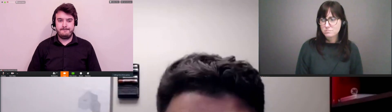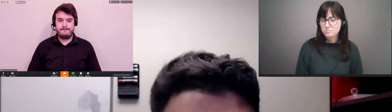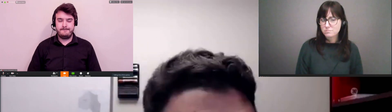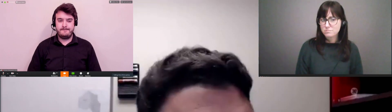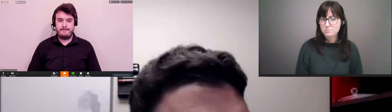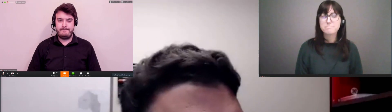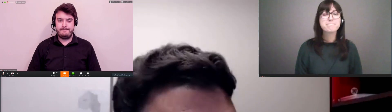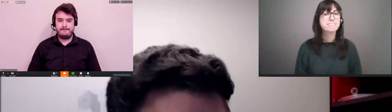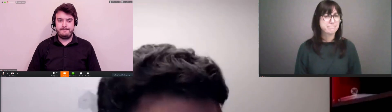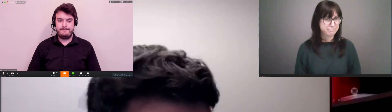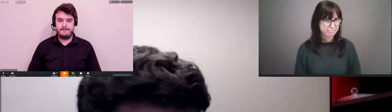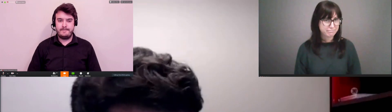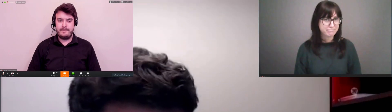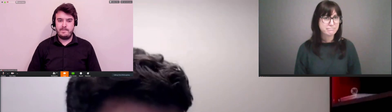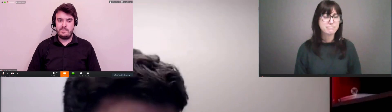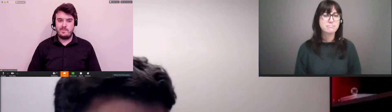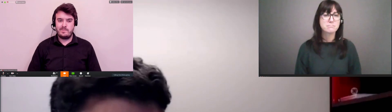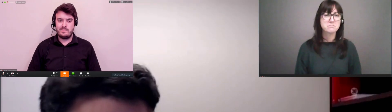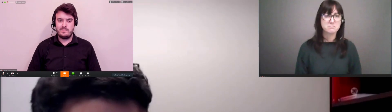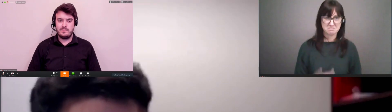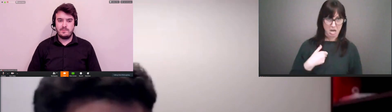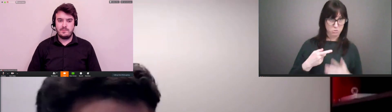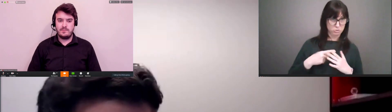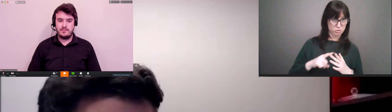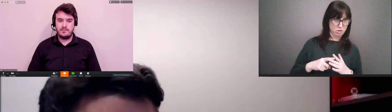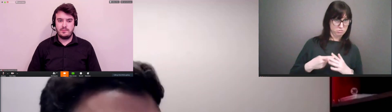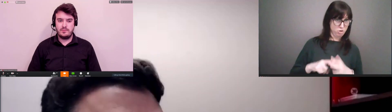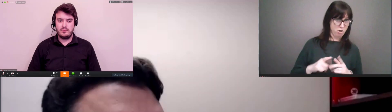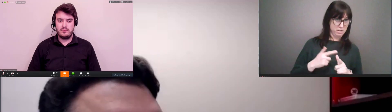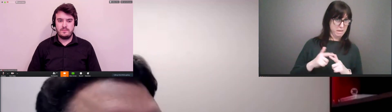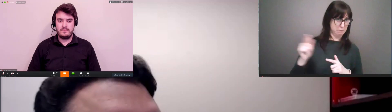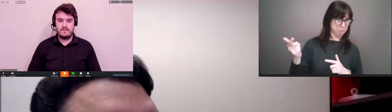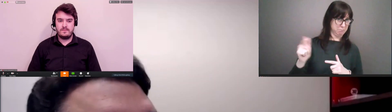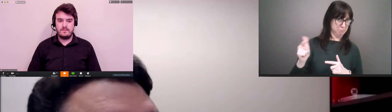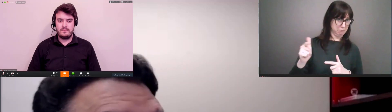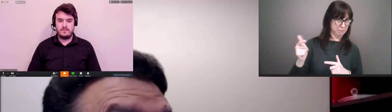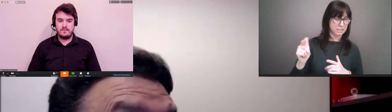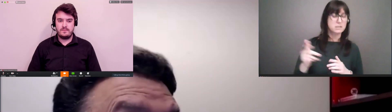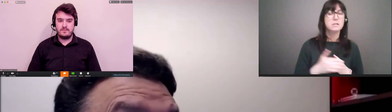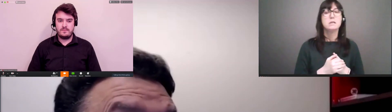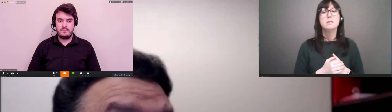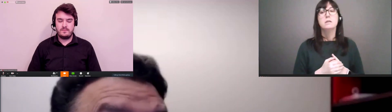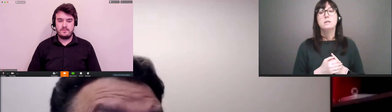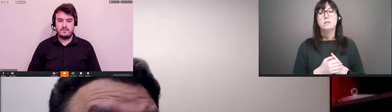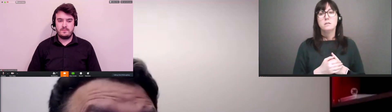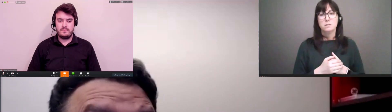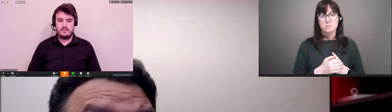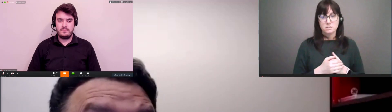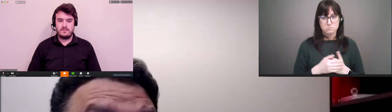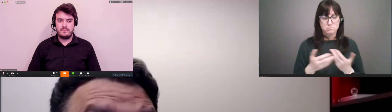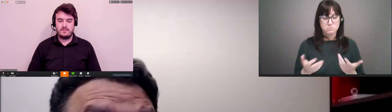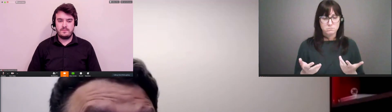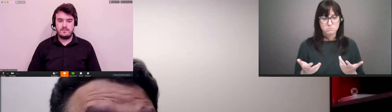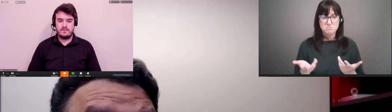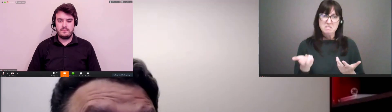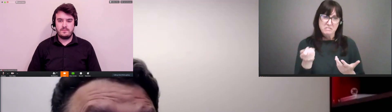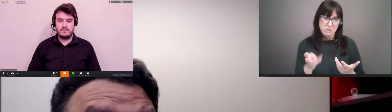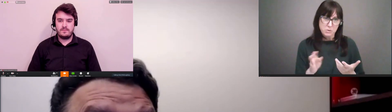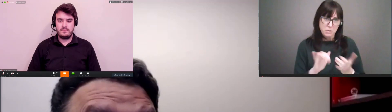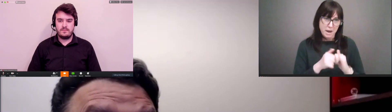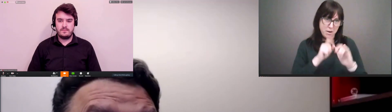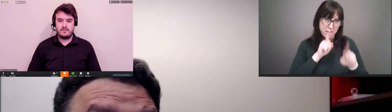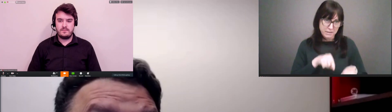So I'll take the initial stab at that. I mean, there's a few answers to this.